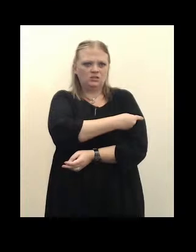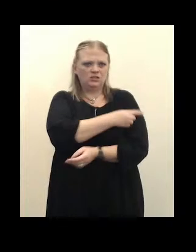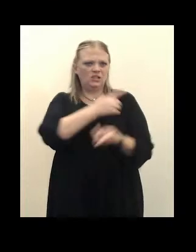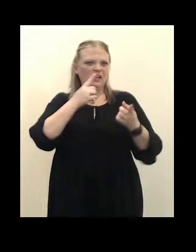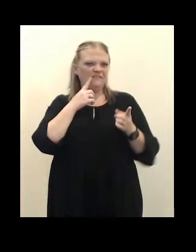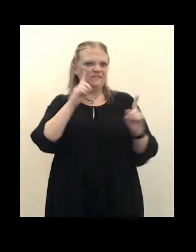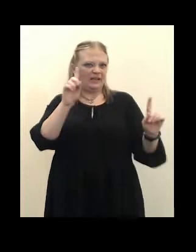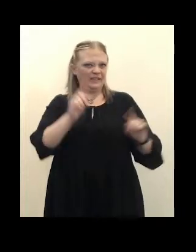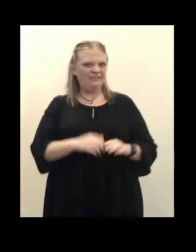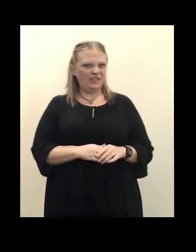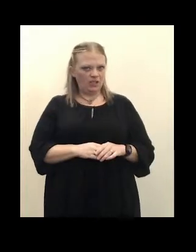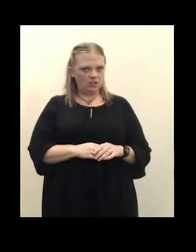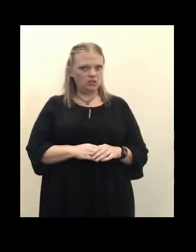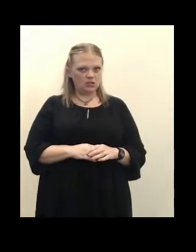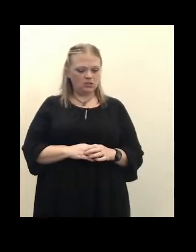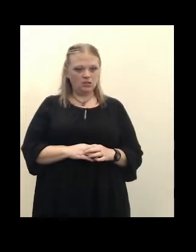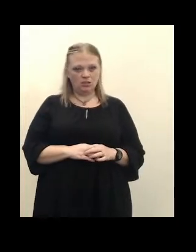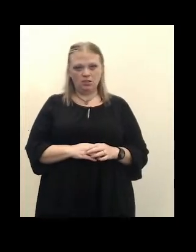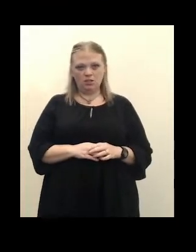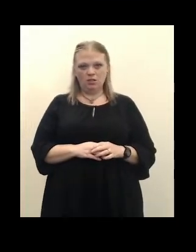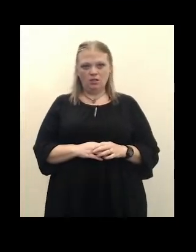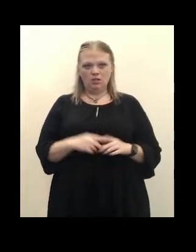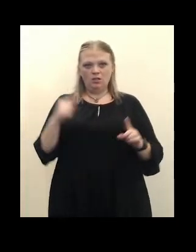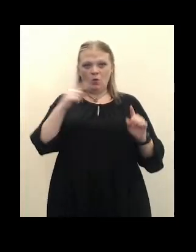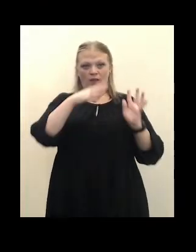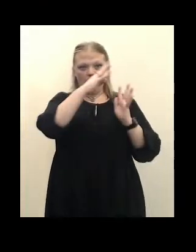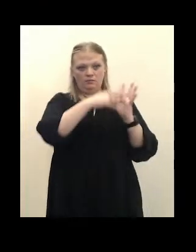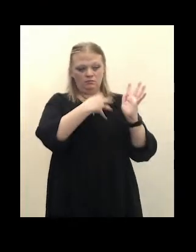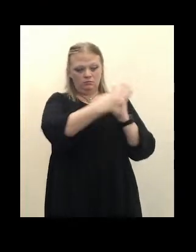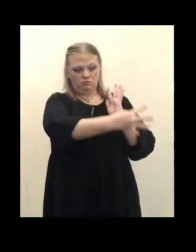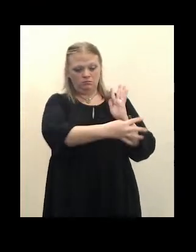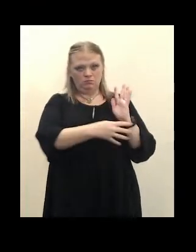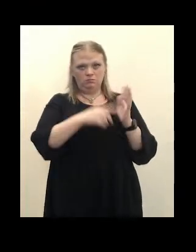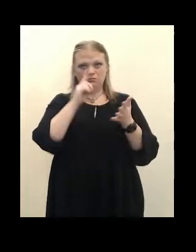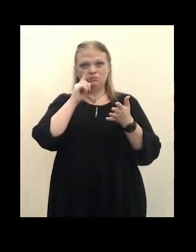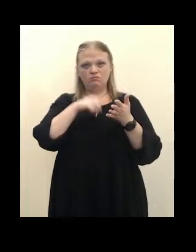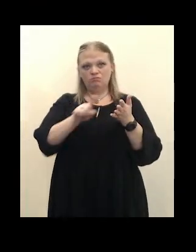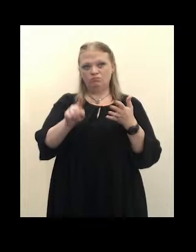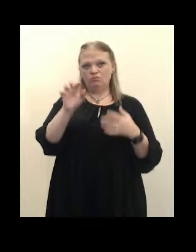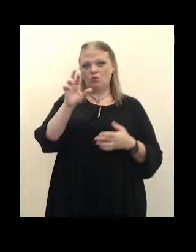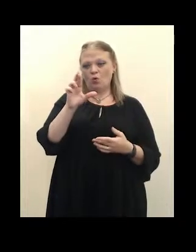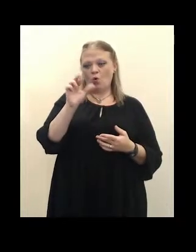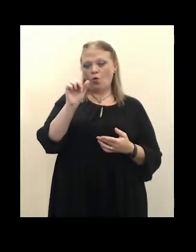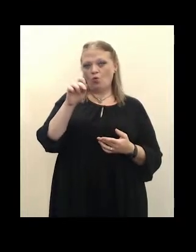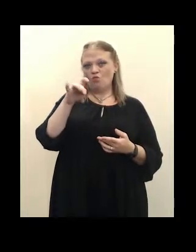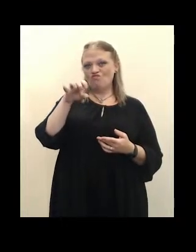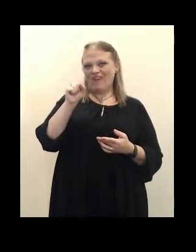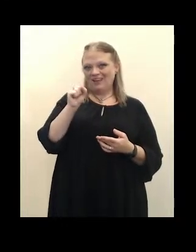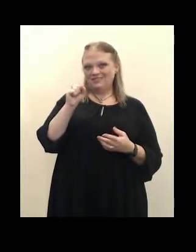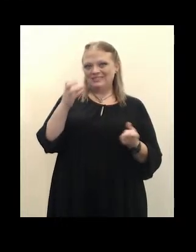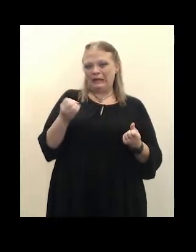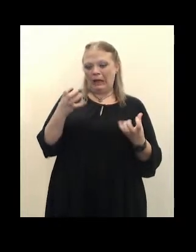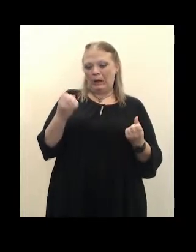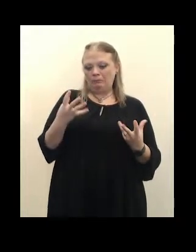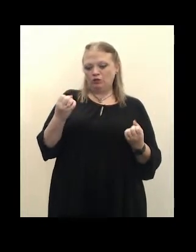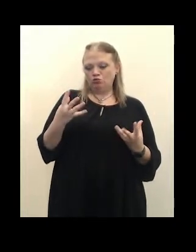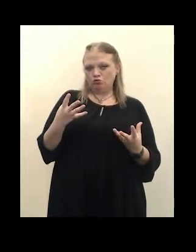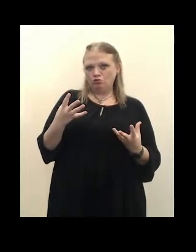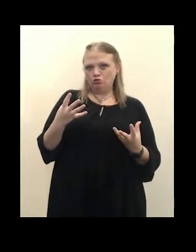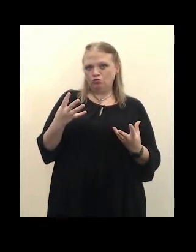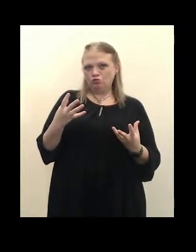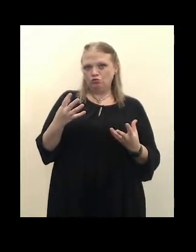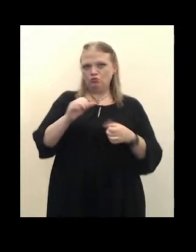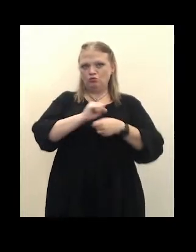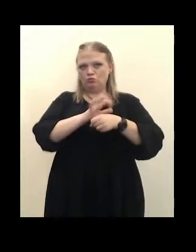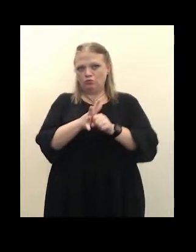COVID-19. So this graph is looking at the rates of COVID-19 cases by vaccination status and by age group. So